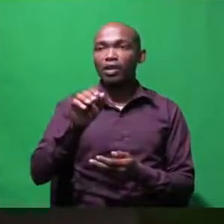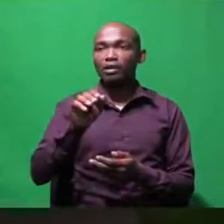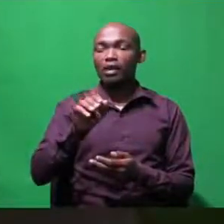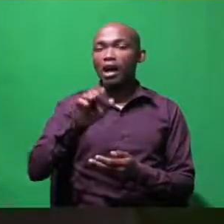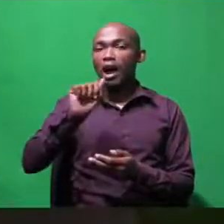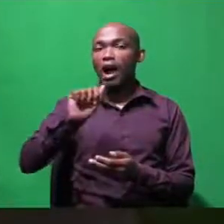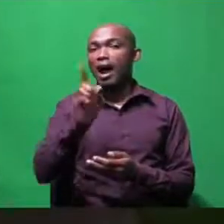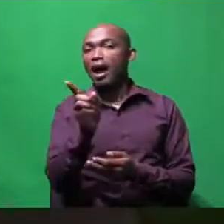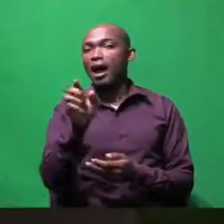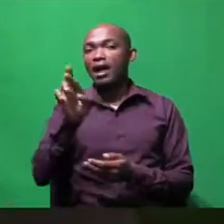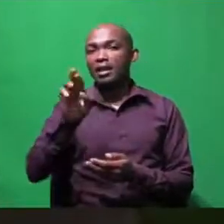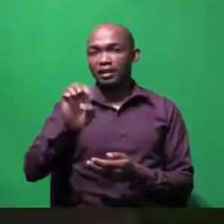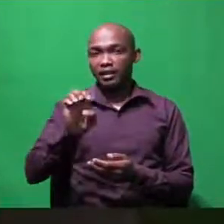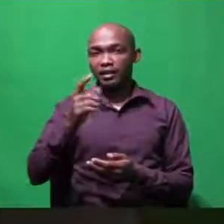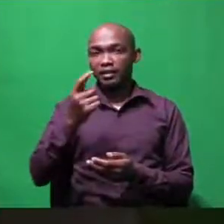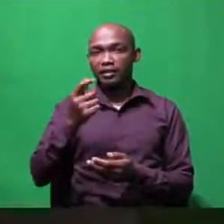aggregated